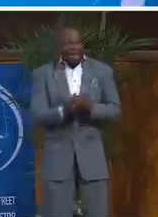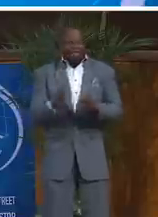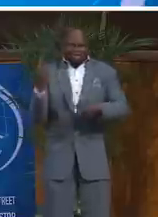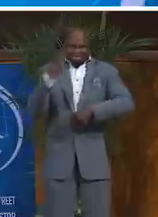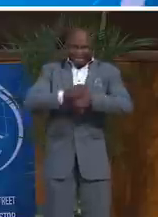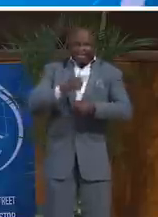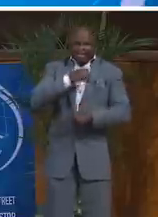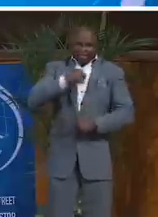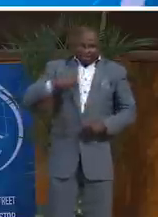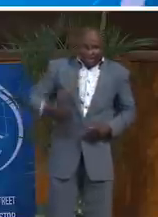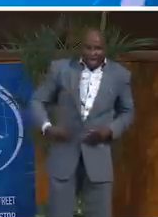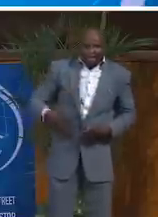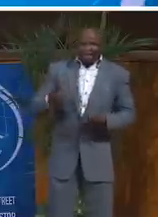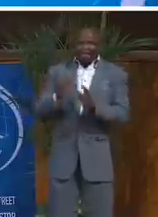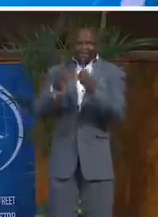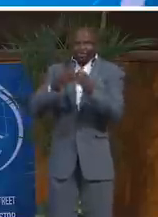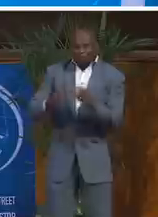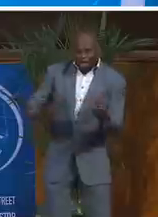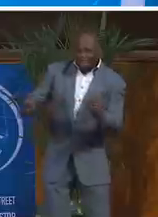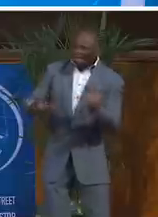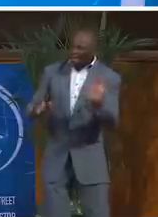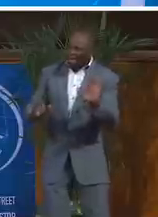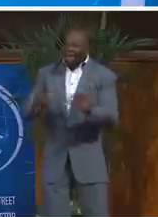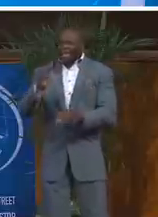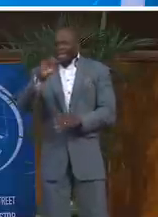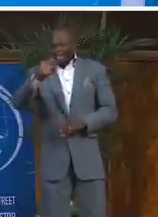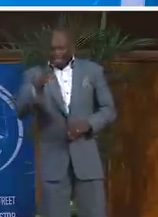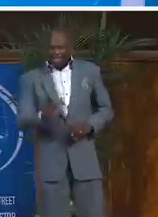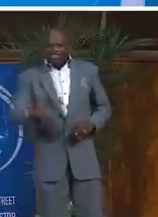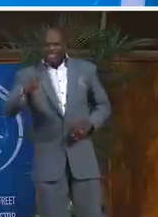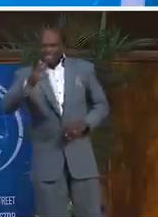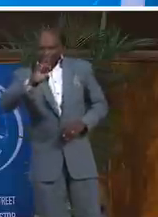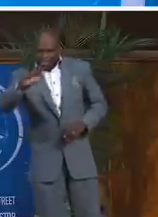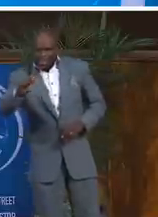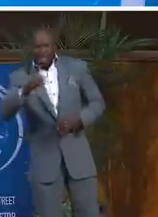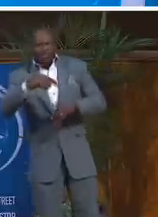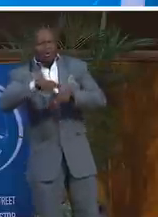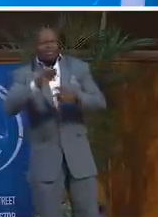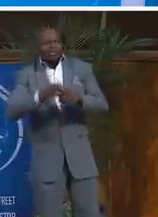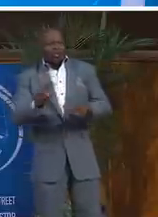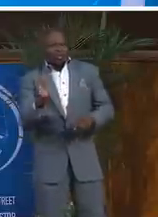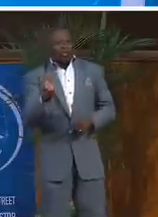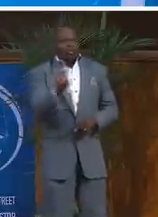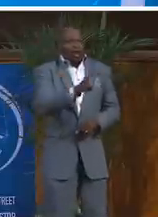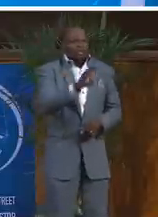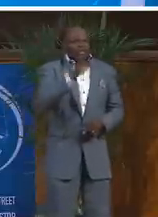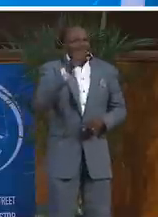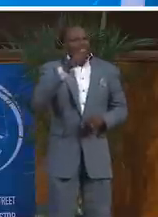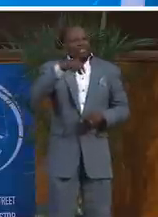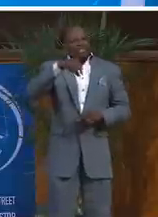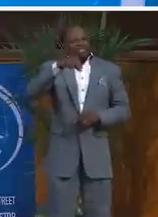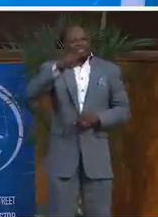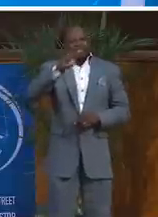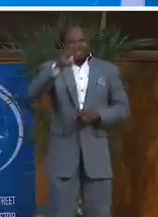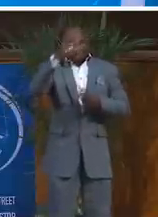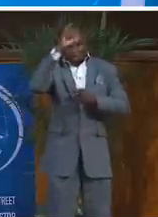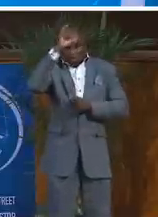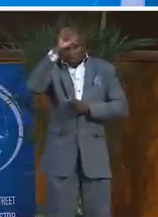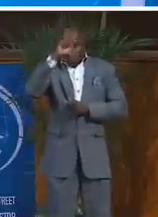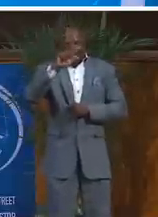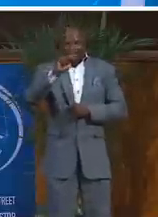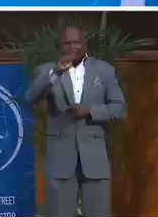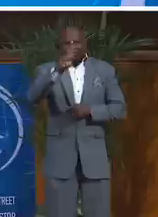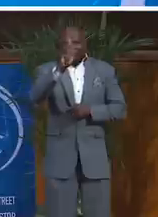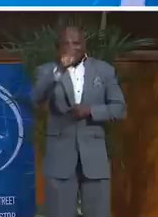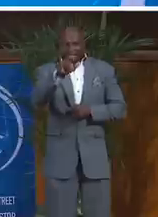today. Asia in those days was a reference to Western Turkey. And in Western